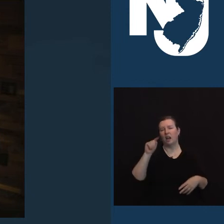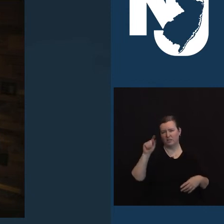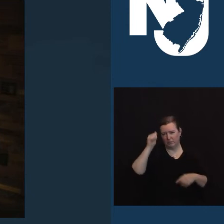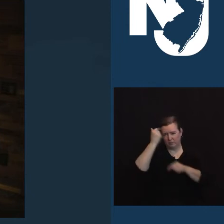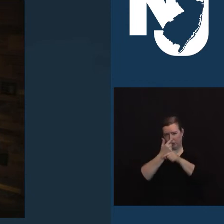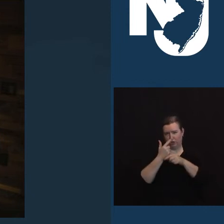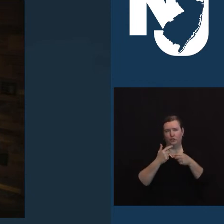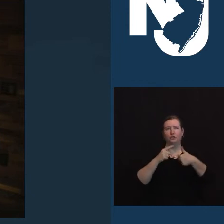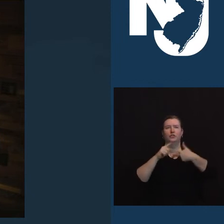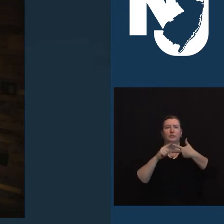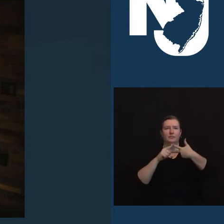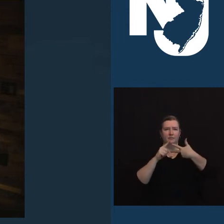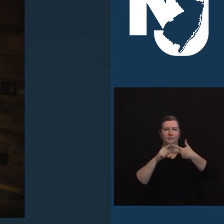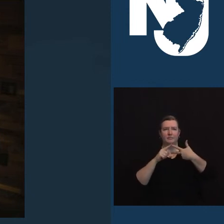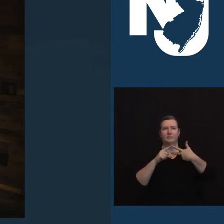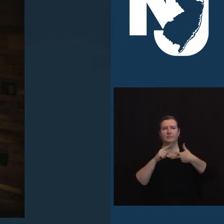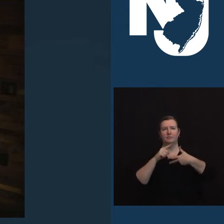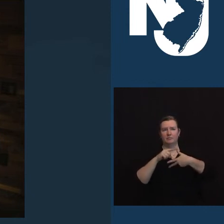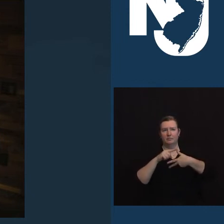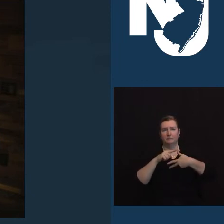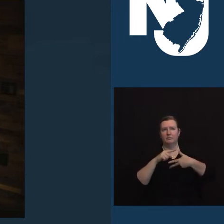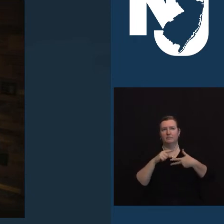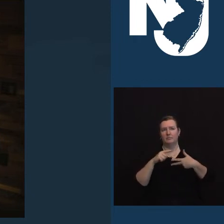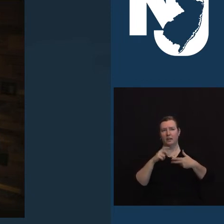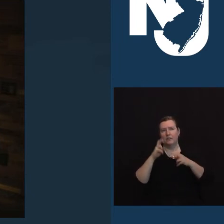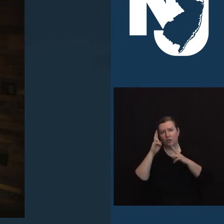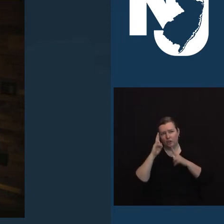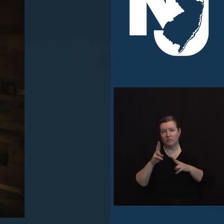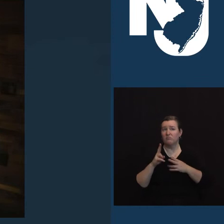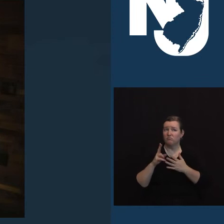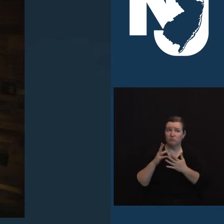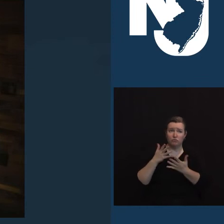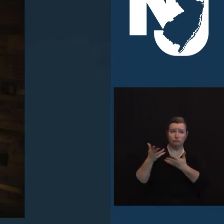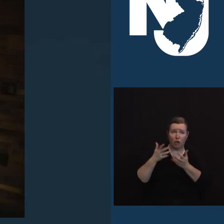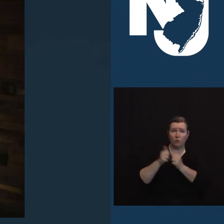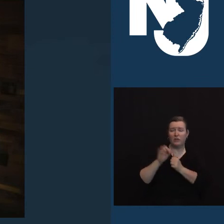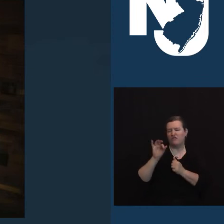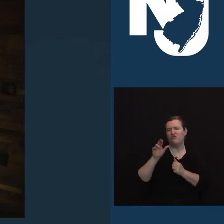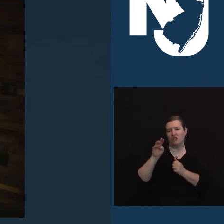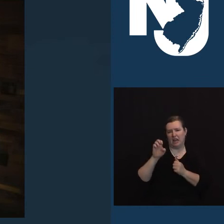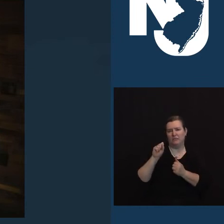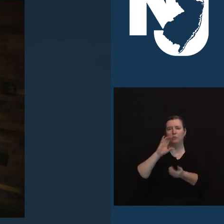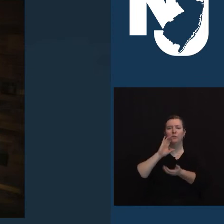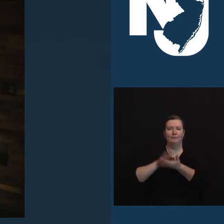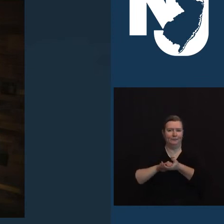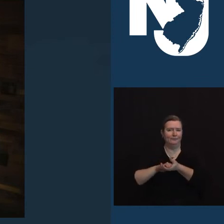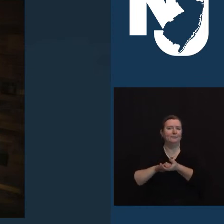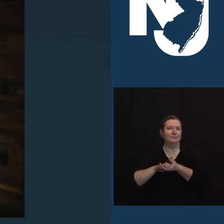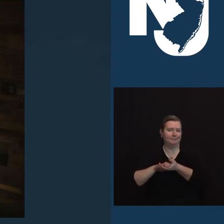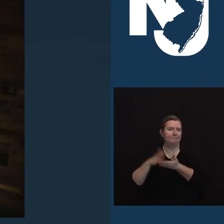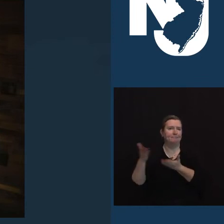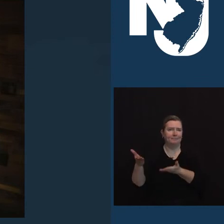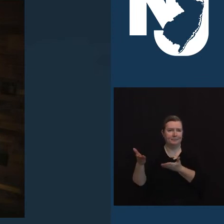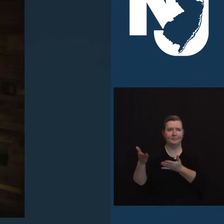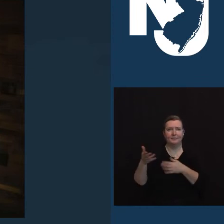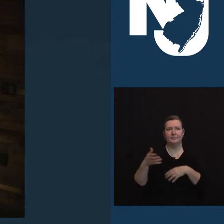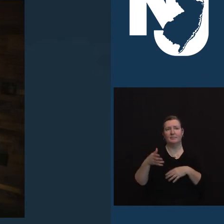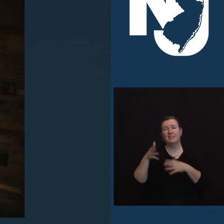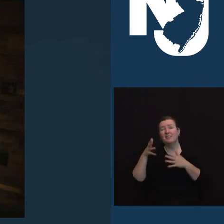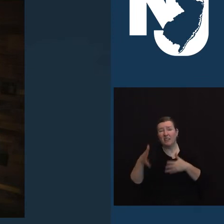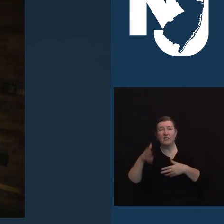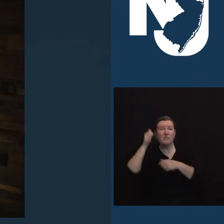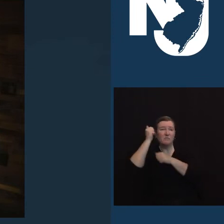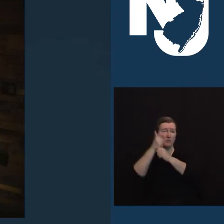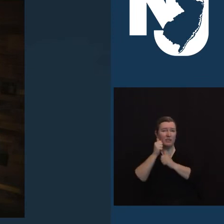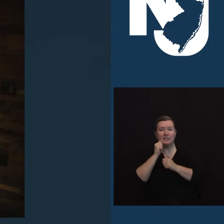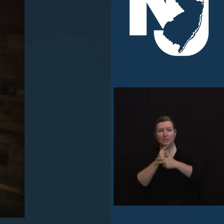to I had the honor of speaking to Frances, I guess, on Monday. TJ also leaves behind another brother, Jeffrey, and his sister Sherry, among many other